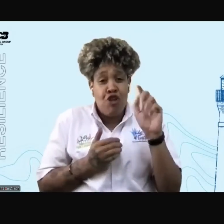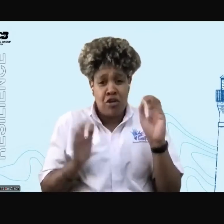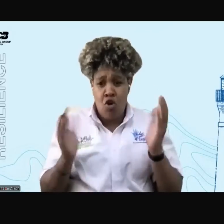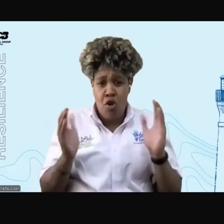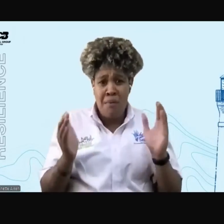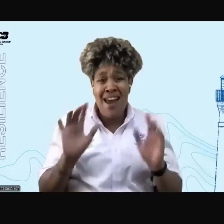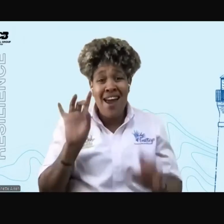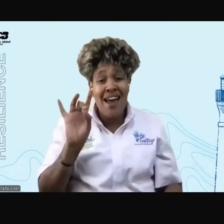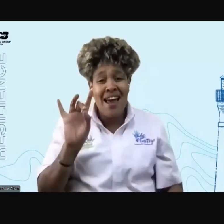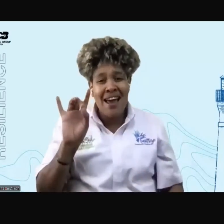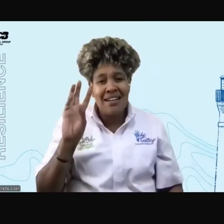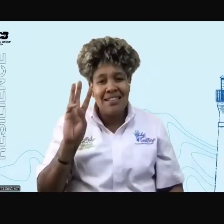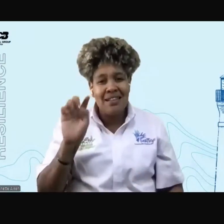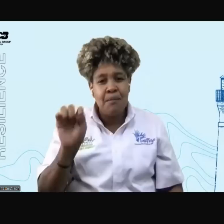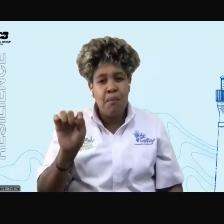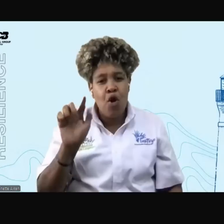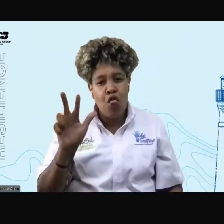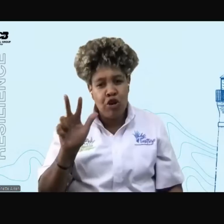86.3.